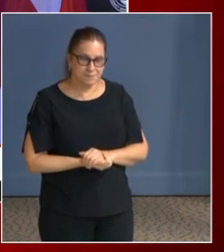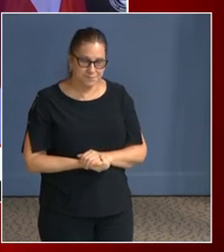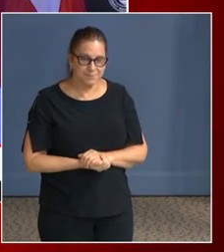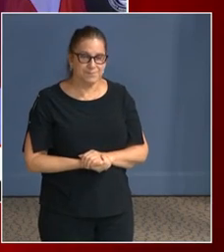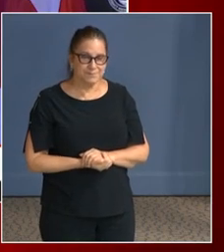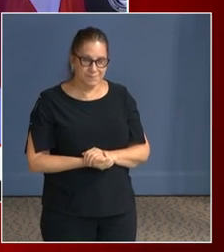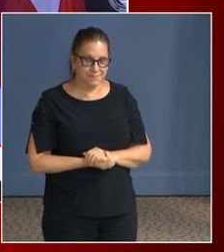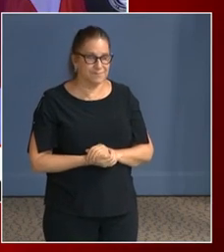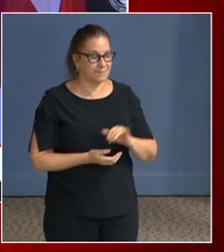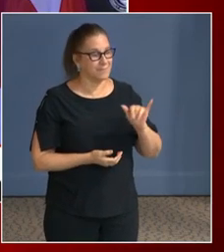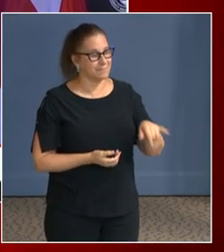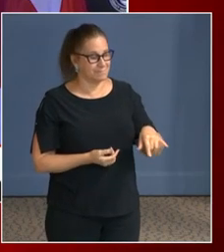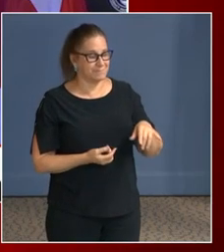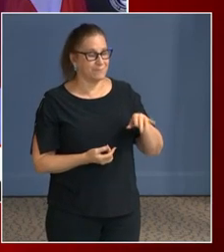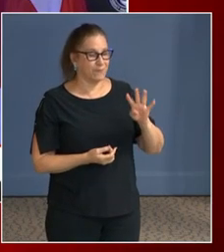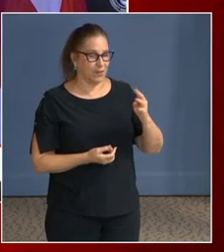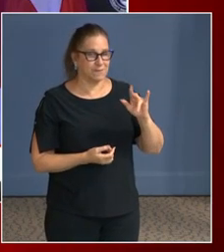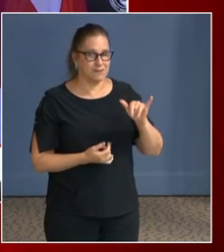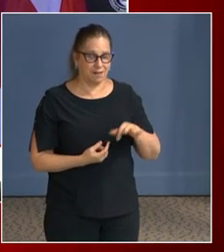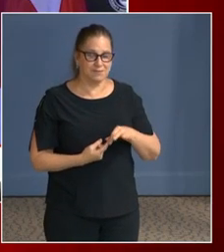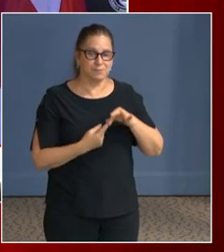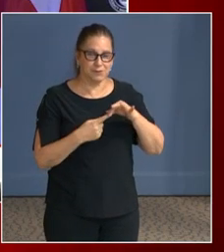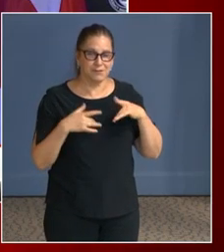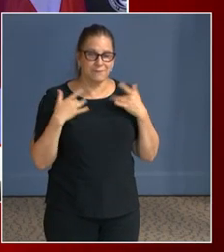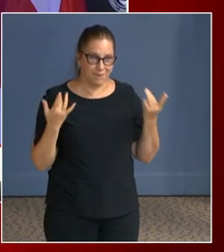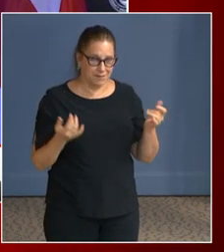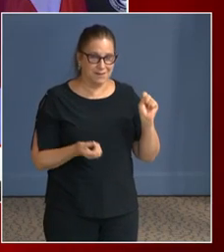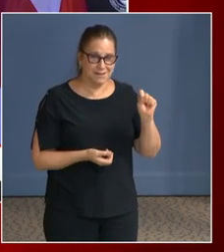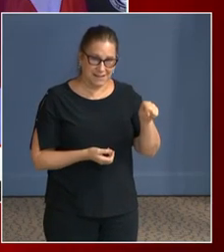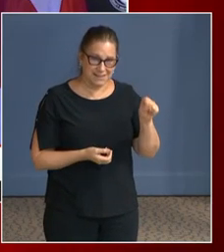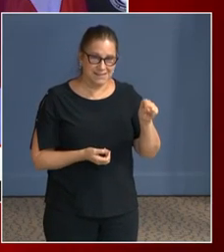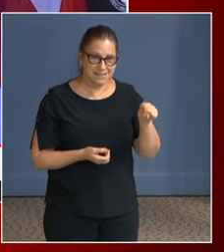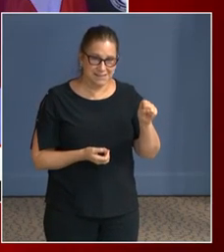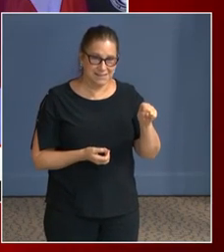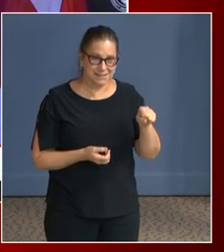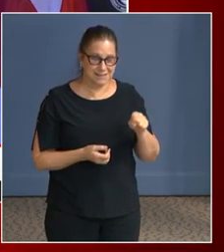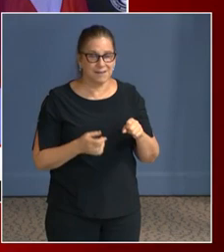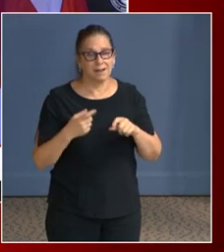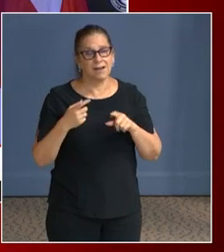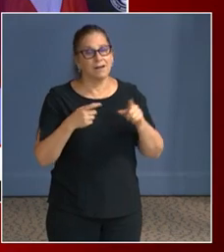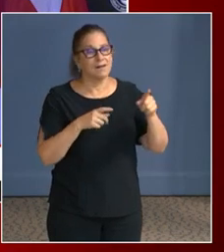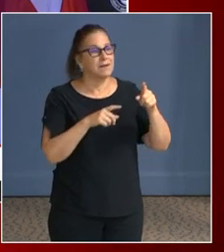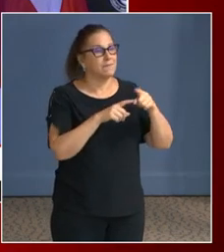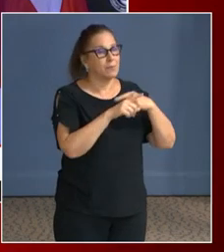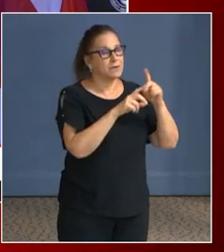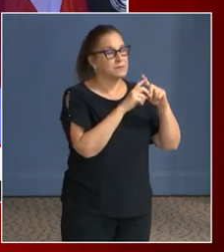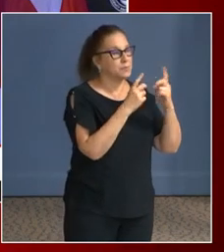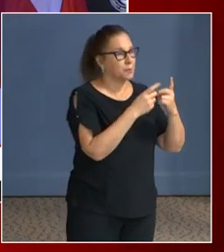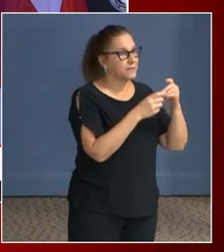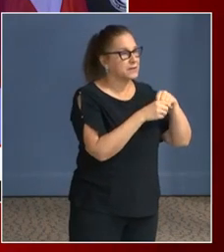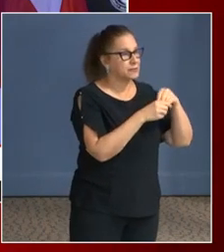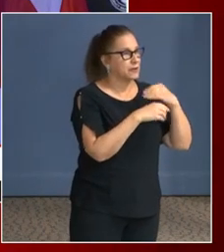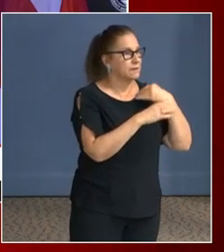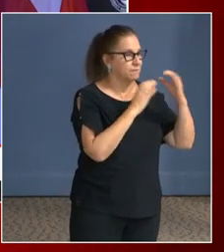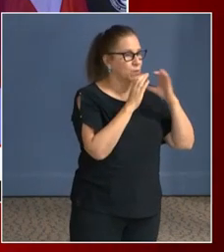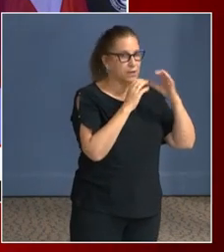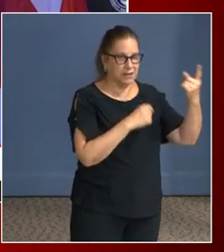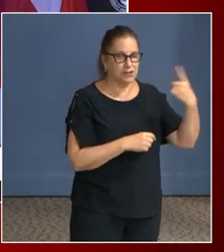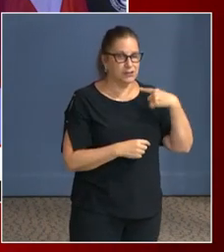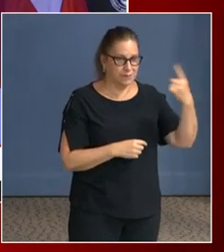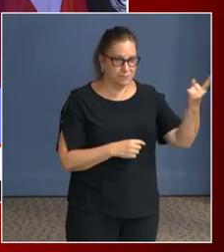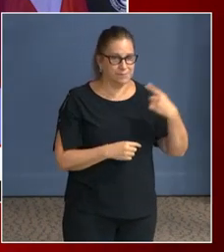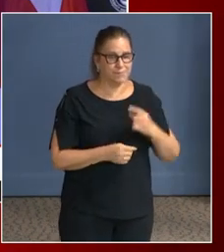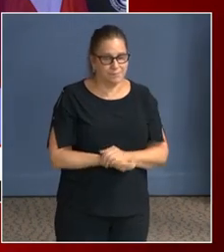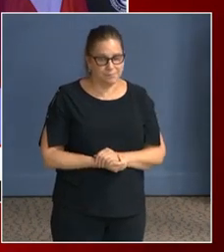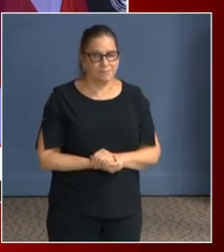event for the Department of the Interior. We've communicated to them that we do not think